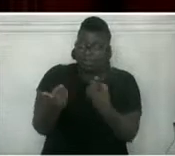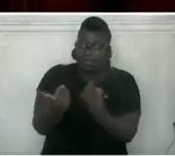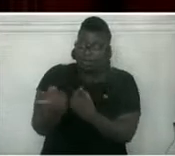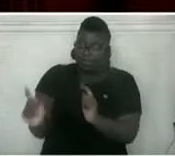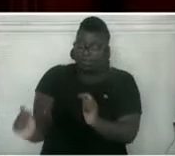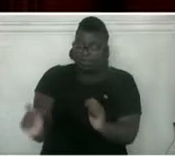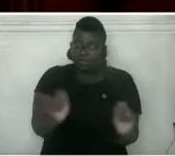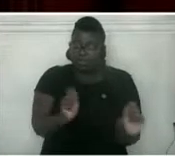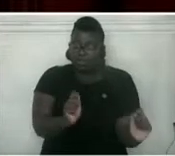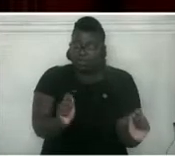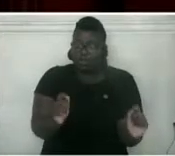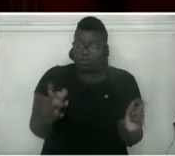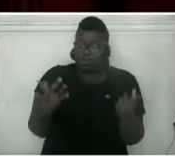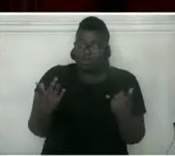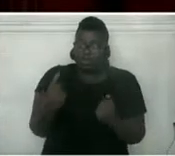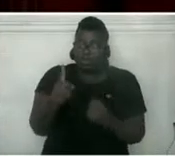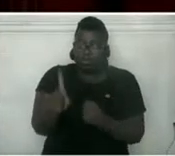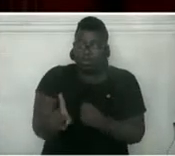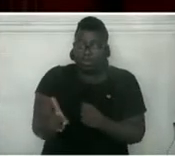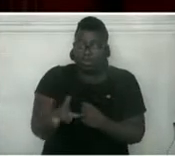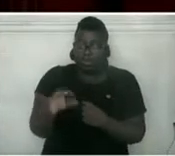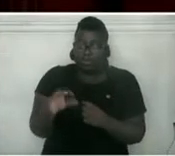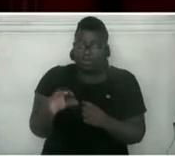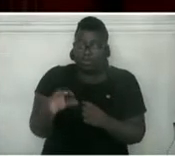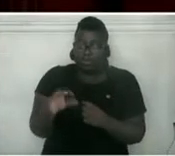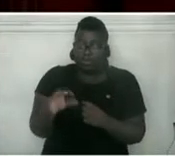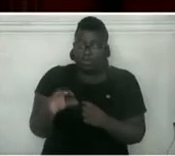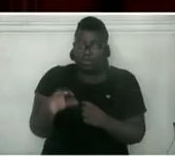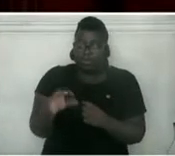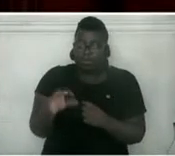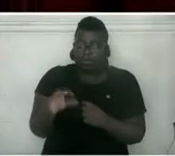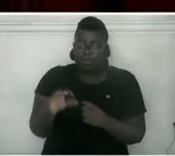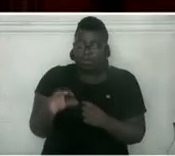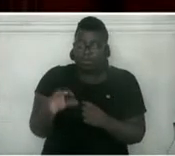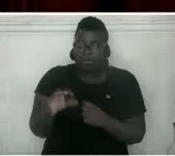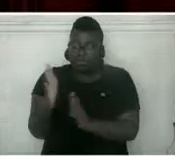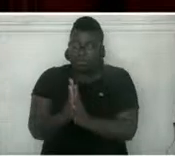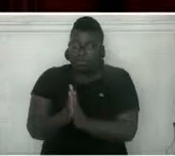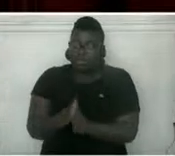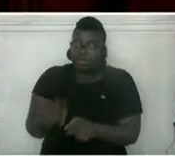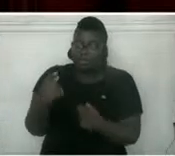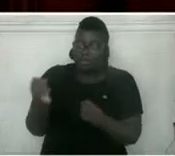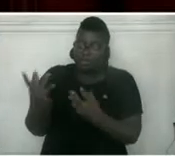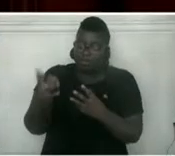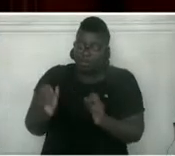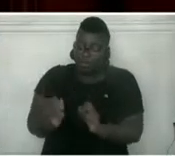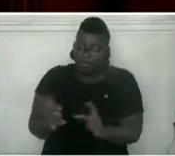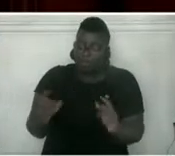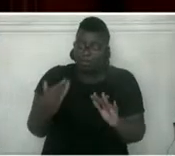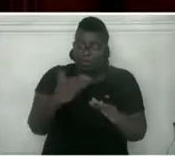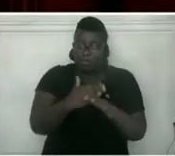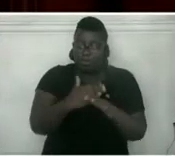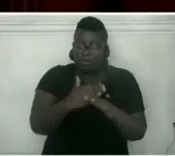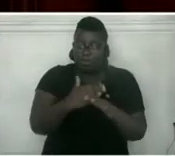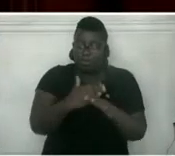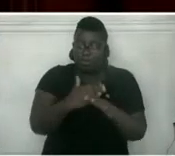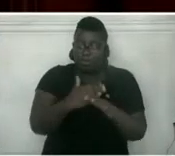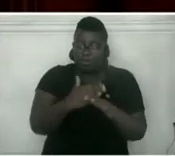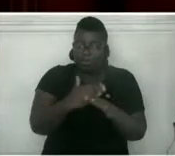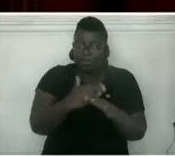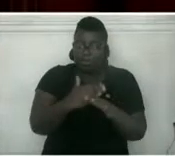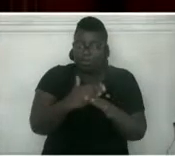Transport has transferred 110 million to the Department of Public Works nationally to ensure